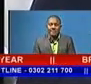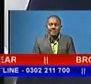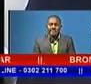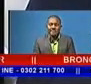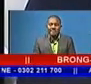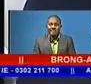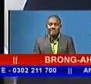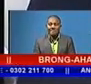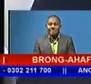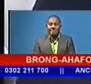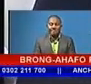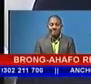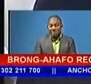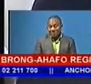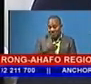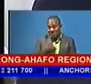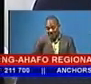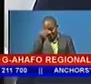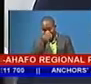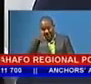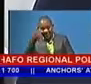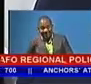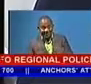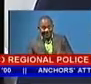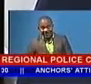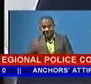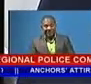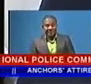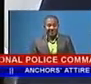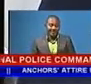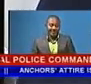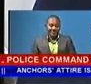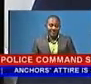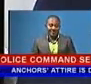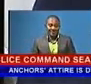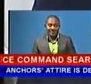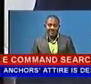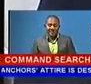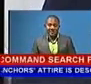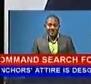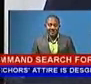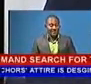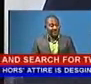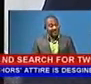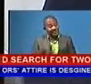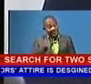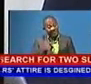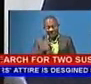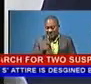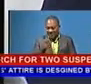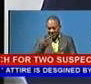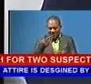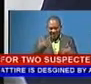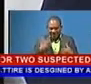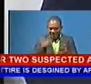you have told this court during cross examination. Again, my counsel for third respondent, that you have had to make some